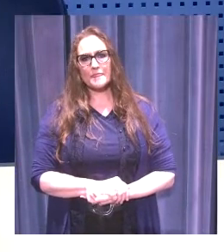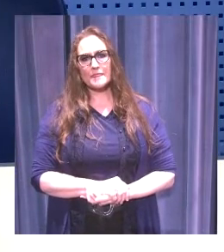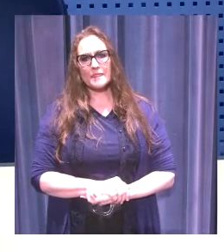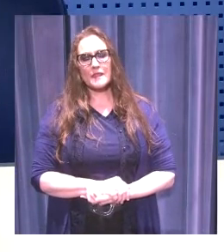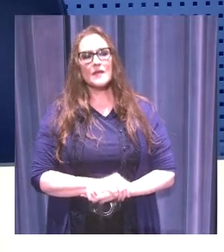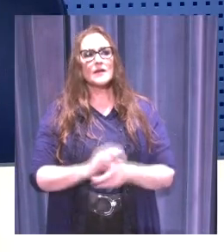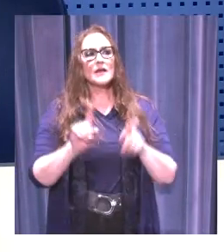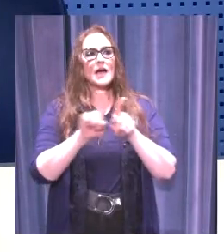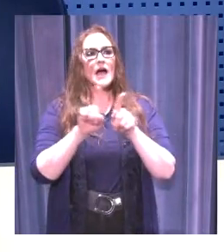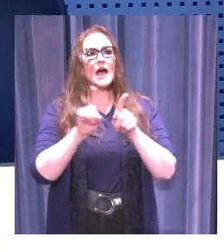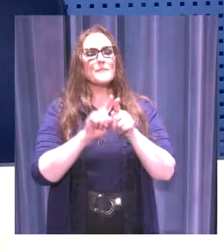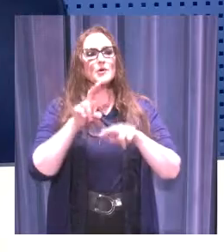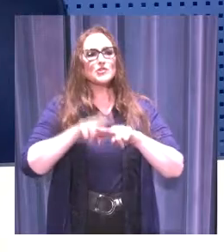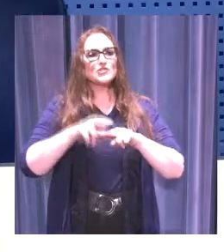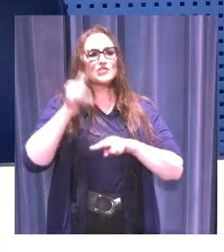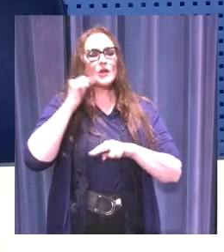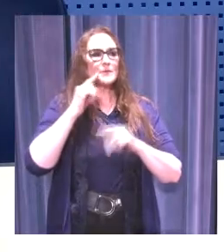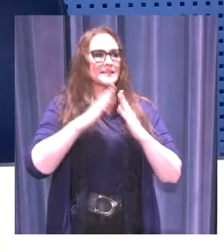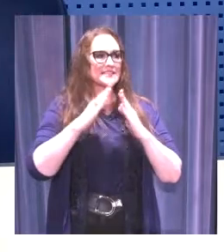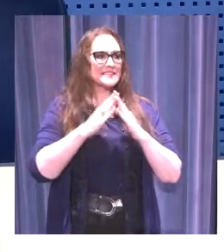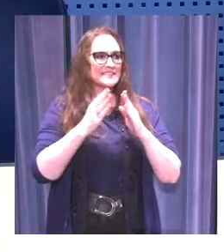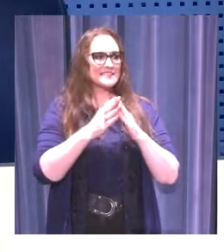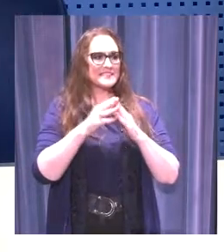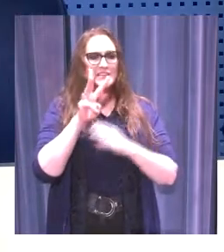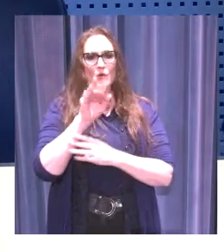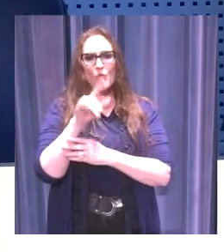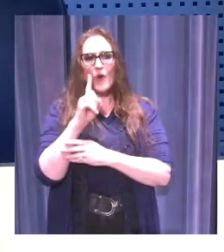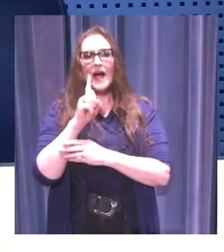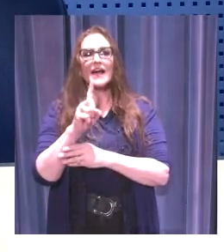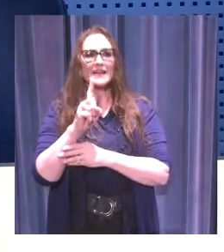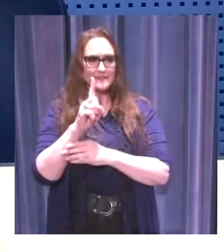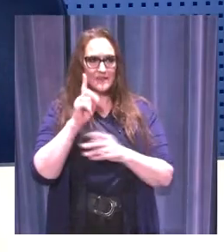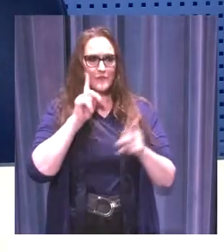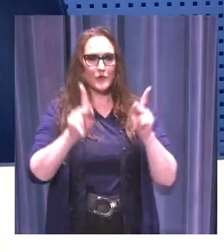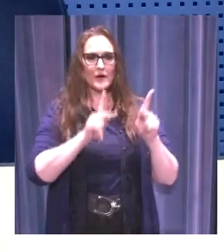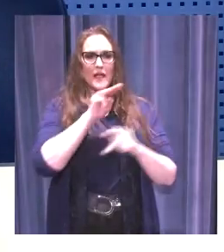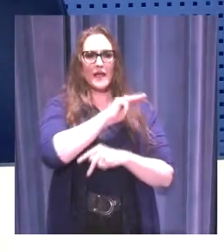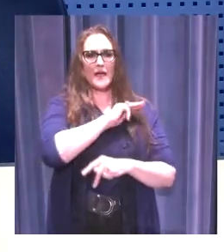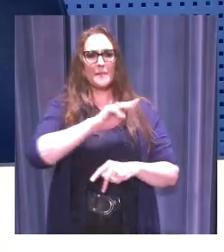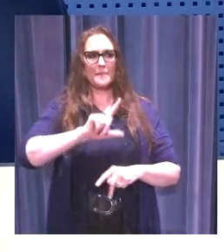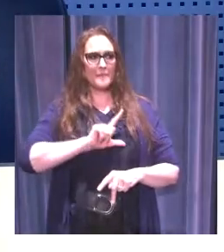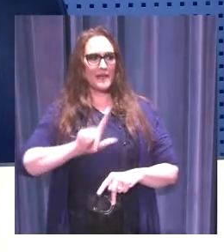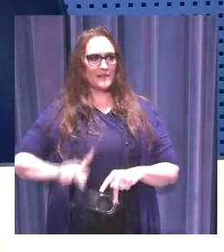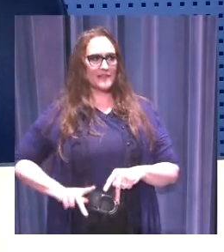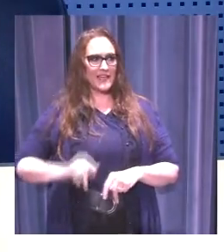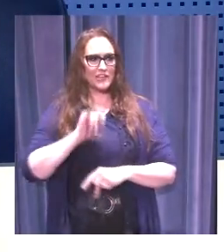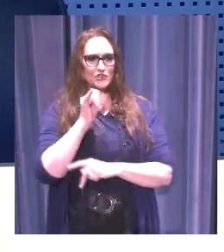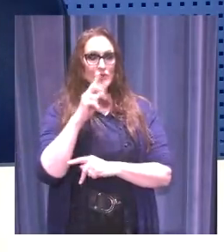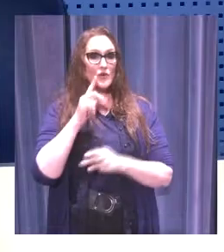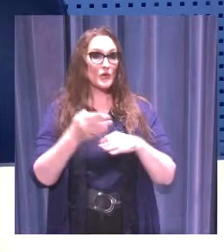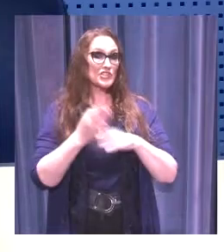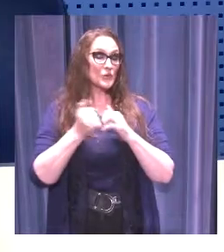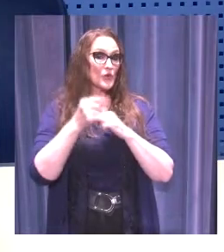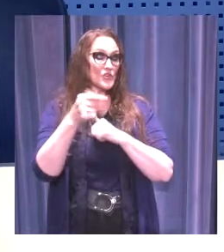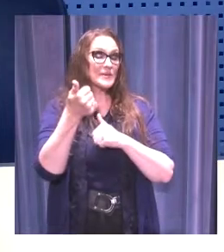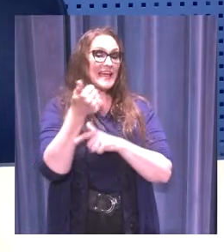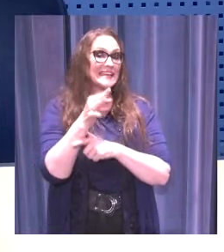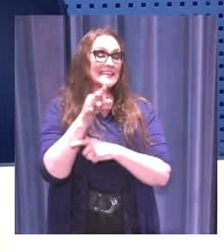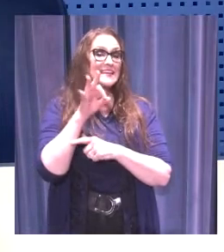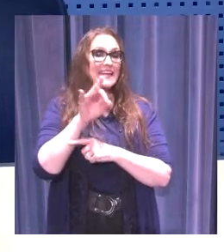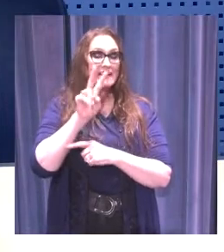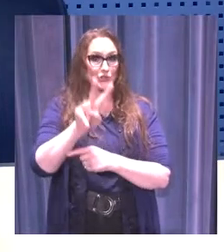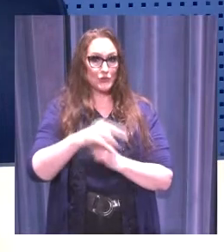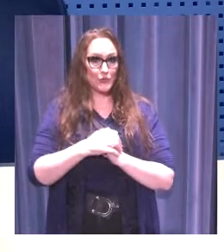I'm also the chairman of the citywide celebration for Dr. Martin Luther King Jr. I want to share with you, in